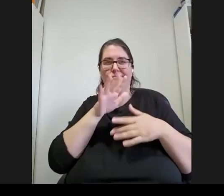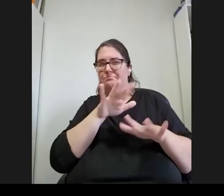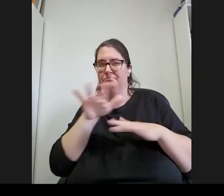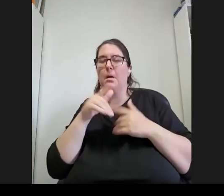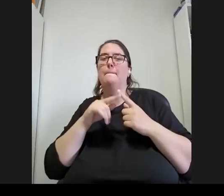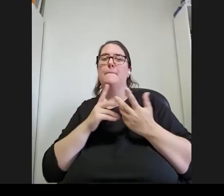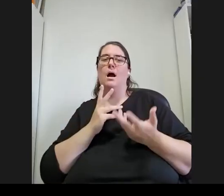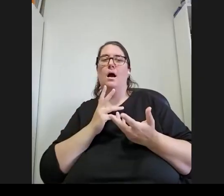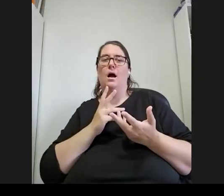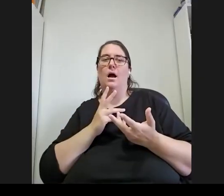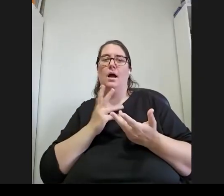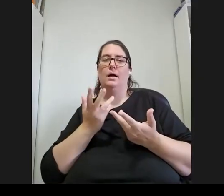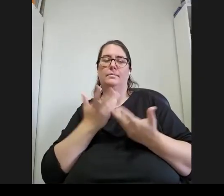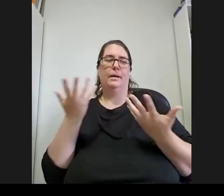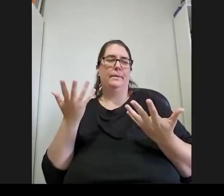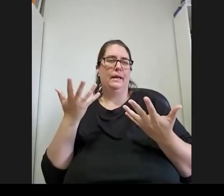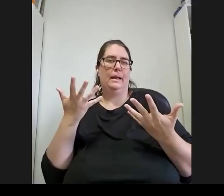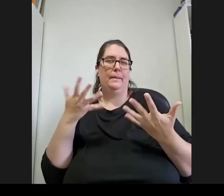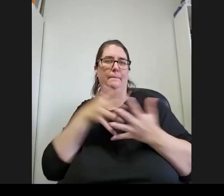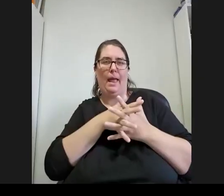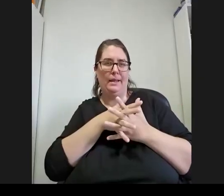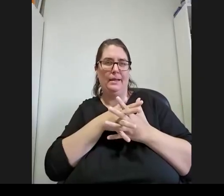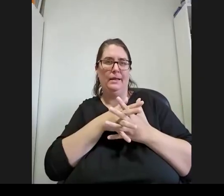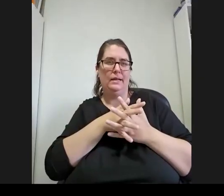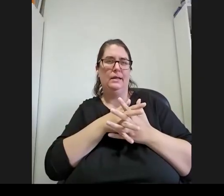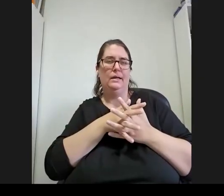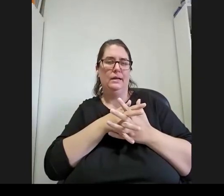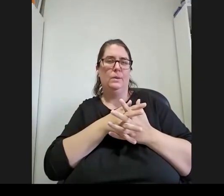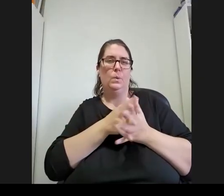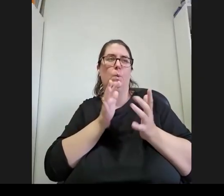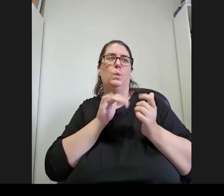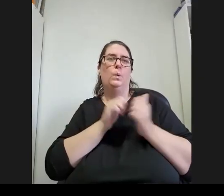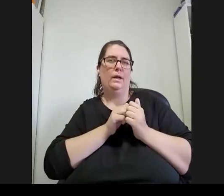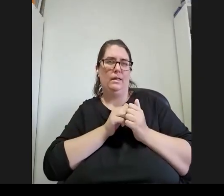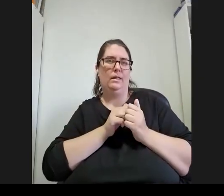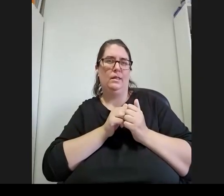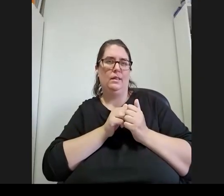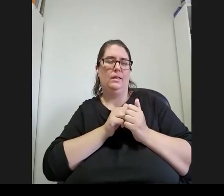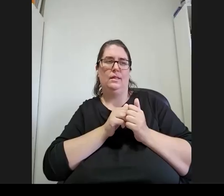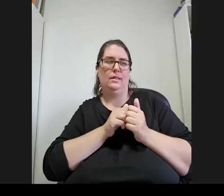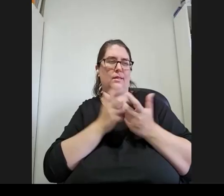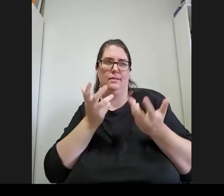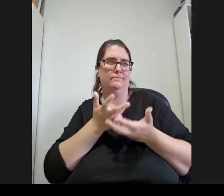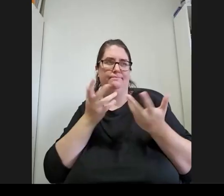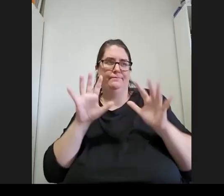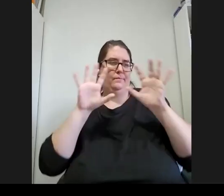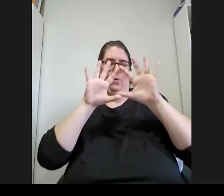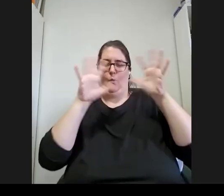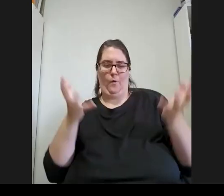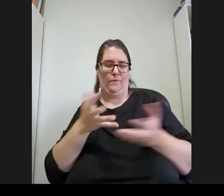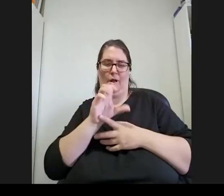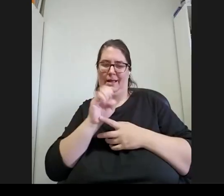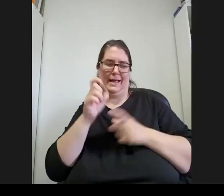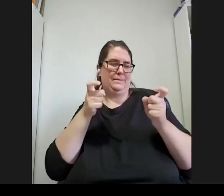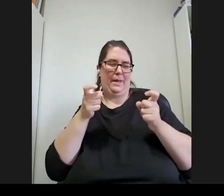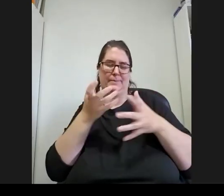and have like an embedded version of it, which can, maybe part of people's overall case